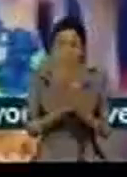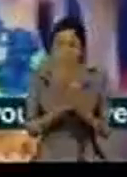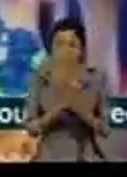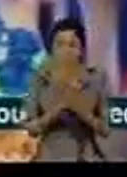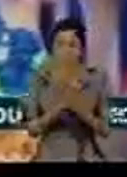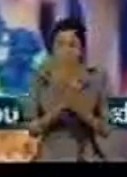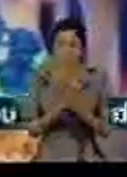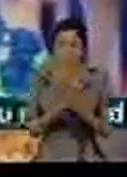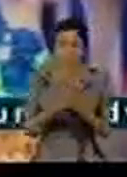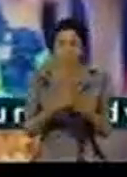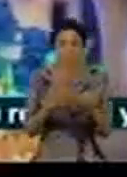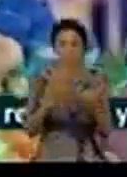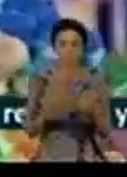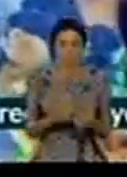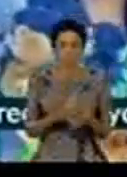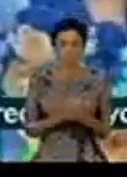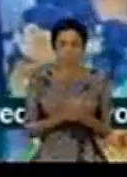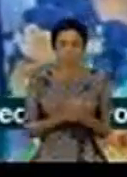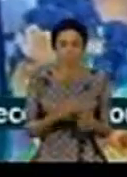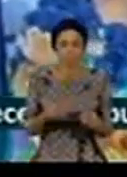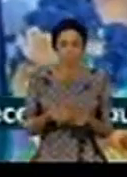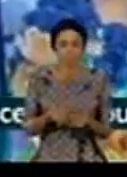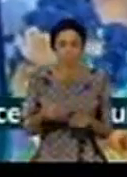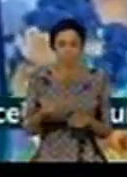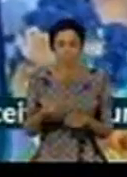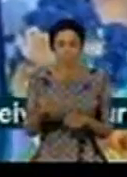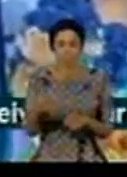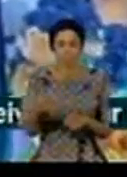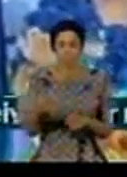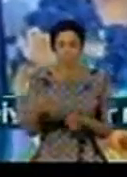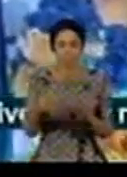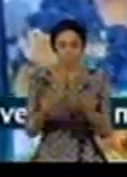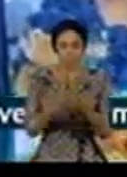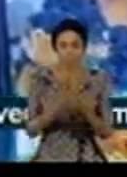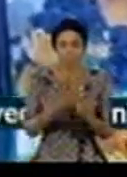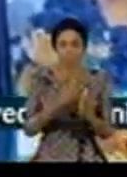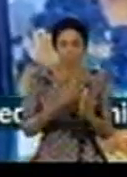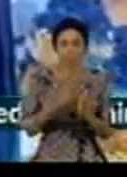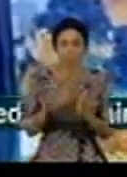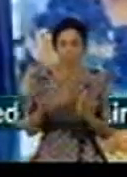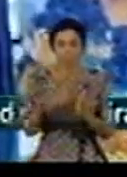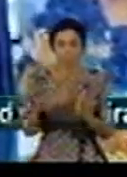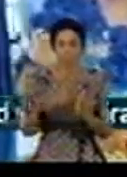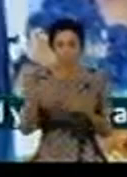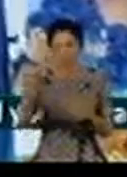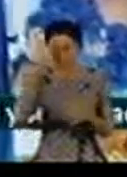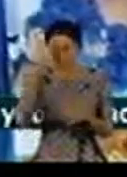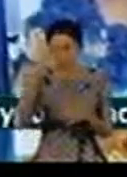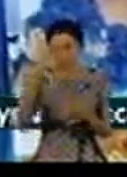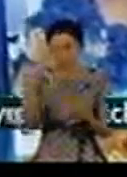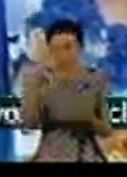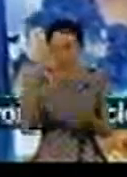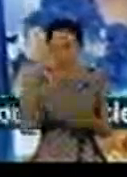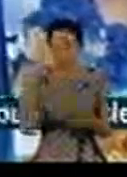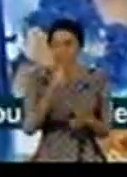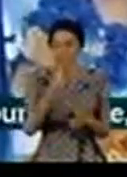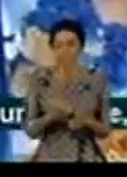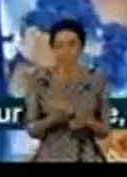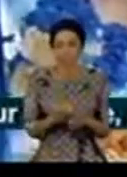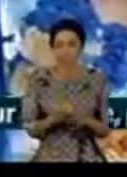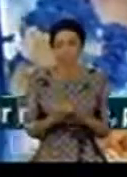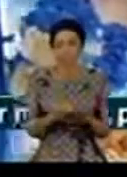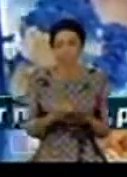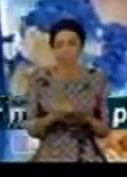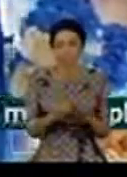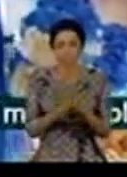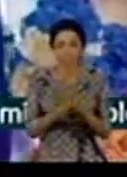We are praying. And as I sat down, something happened. The thing that was troubling me, I just fell